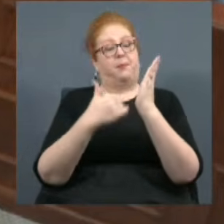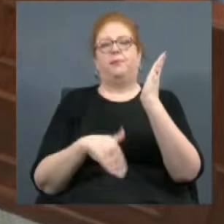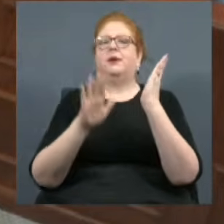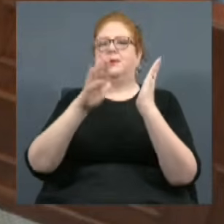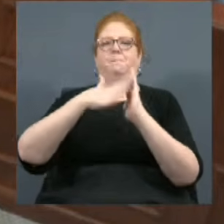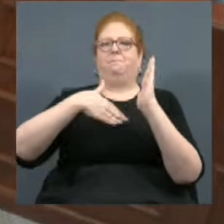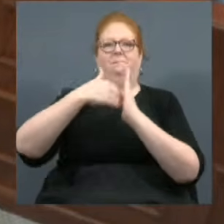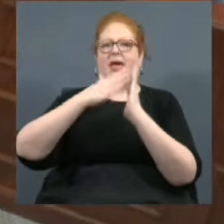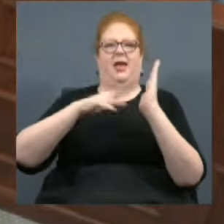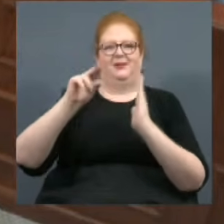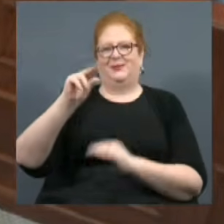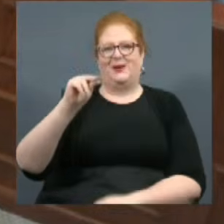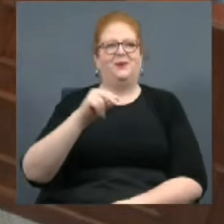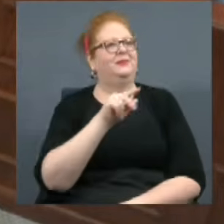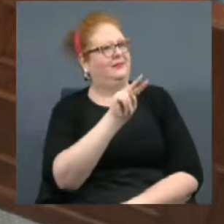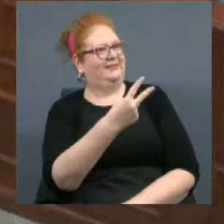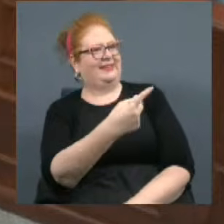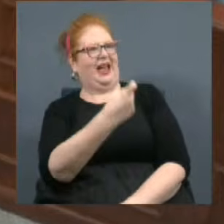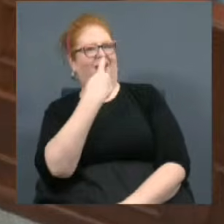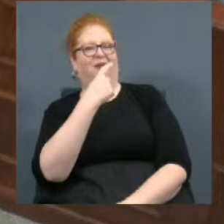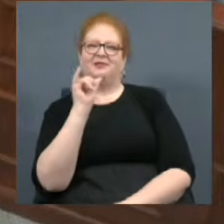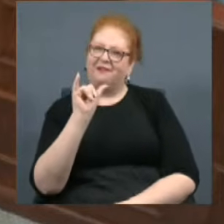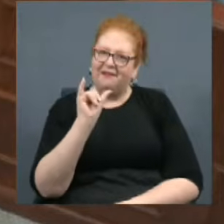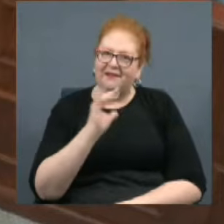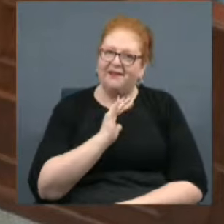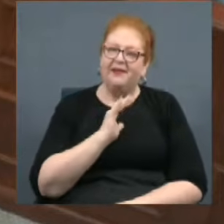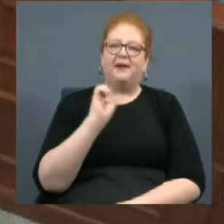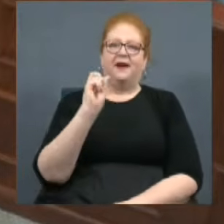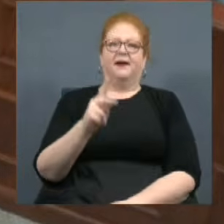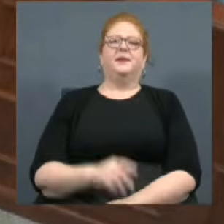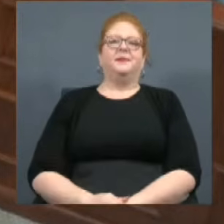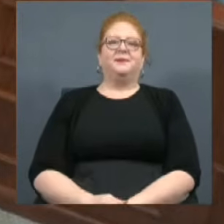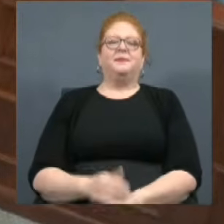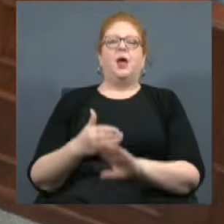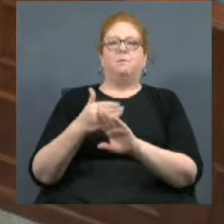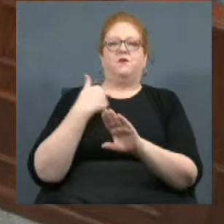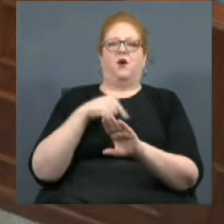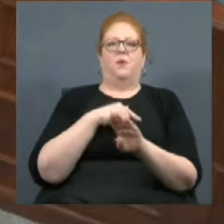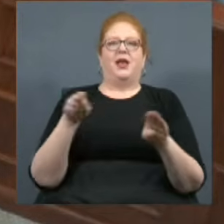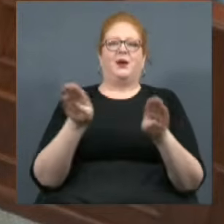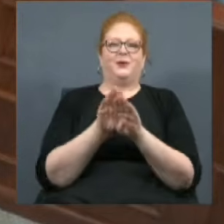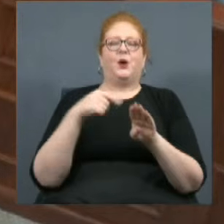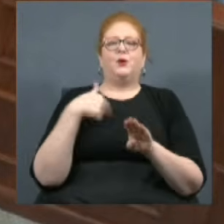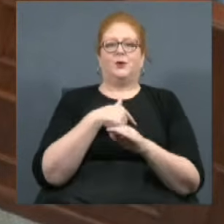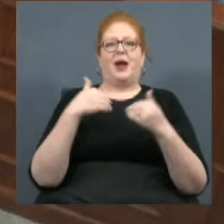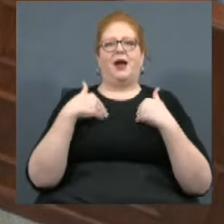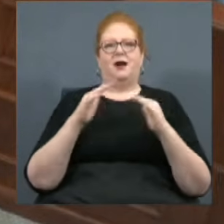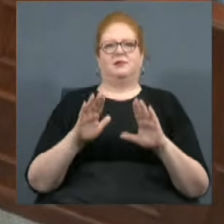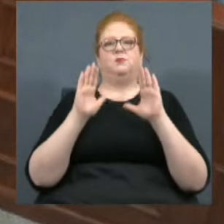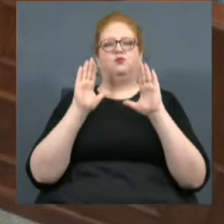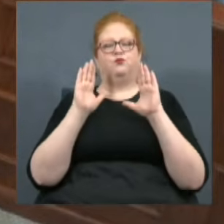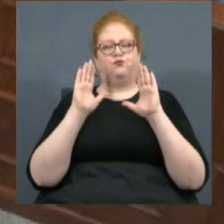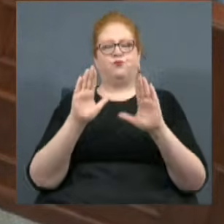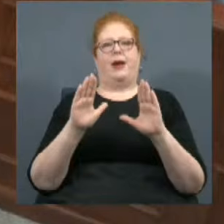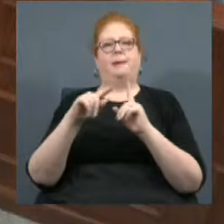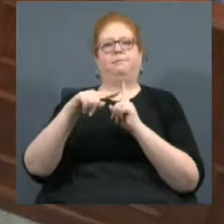The second person, yeah. Before we get ready to go just some great positive news. I know